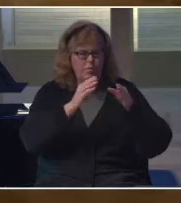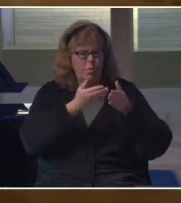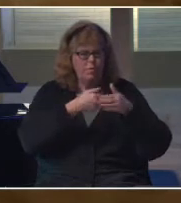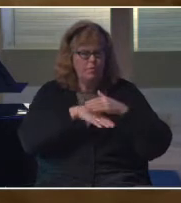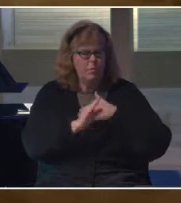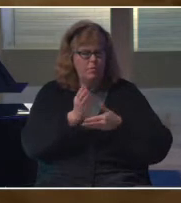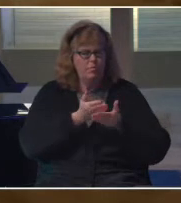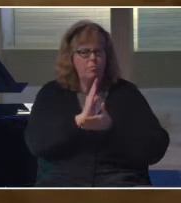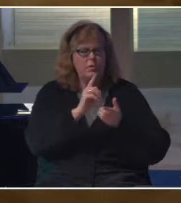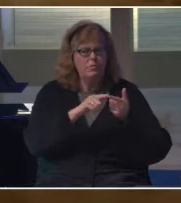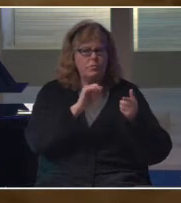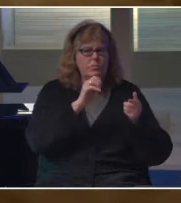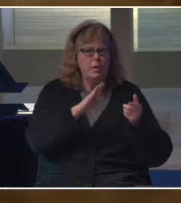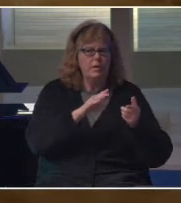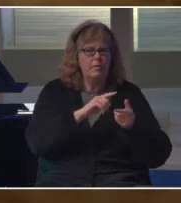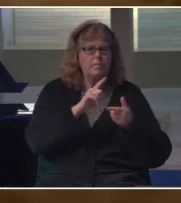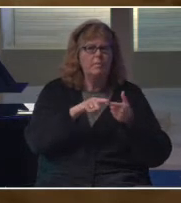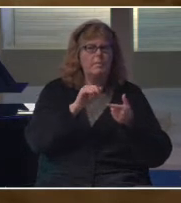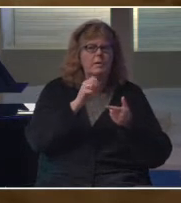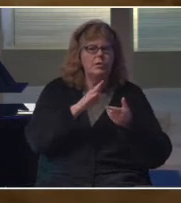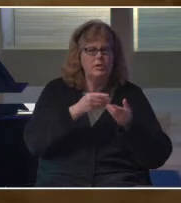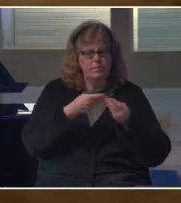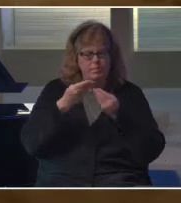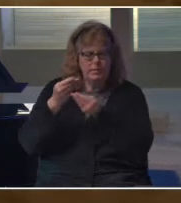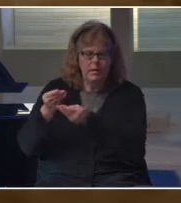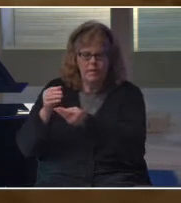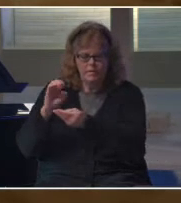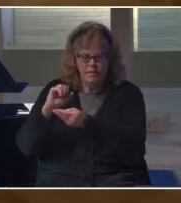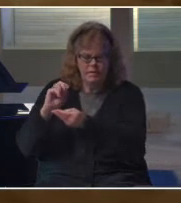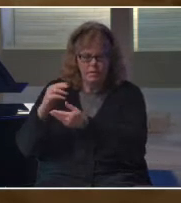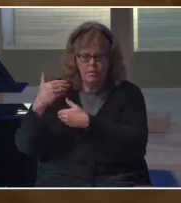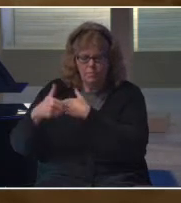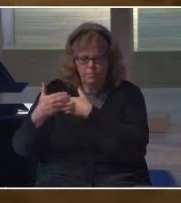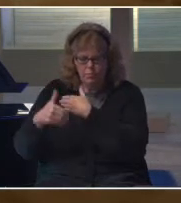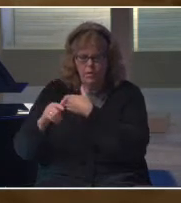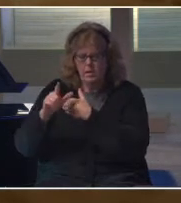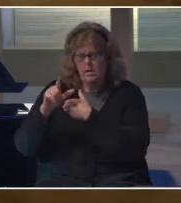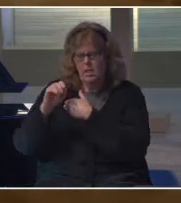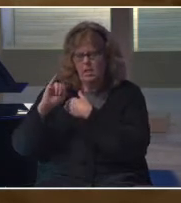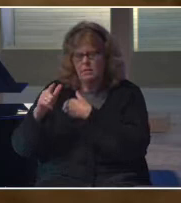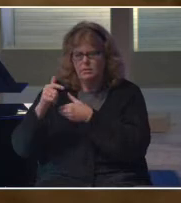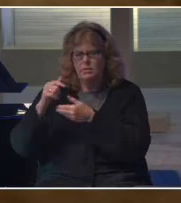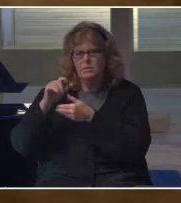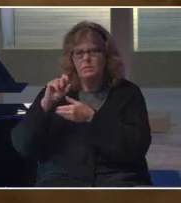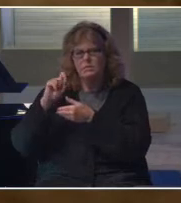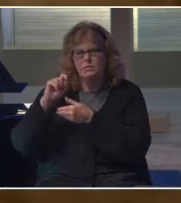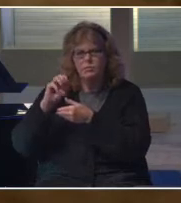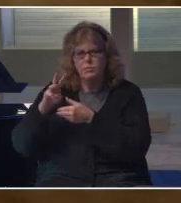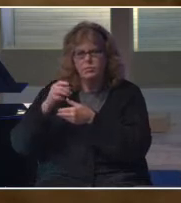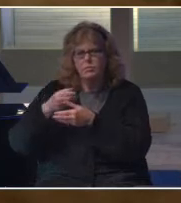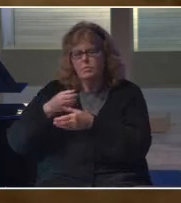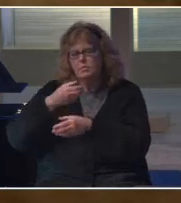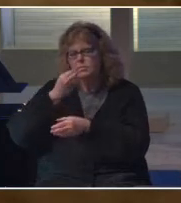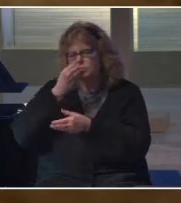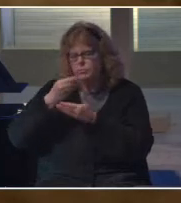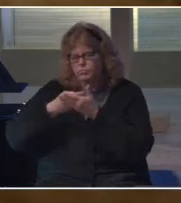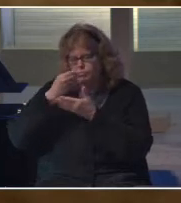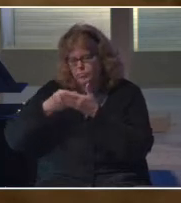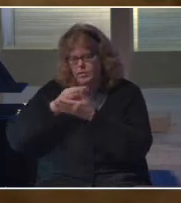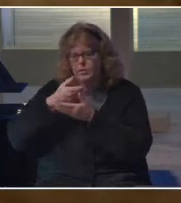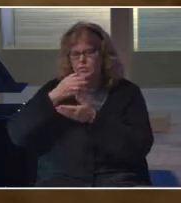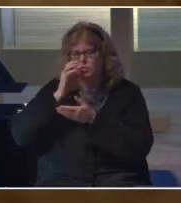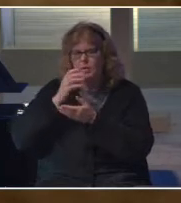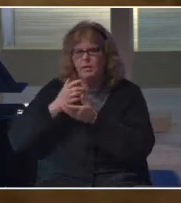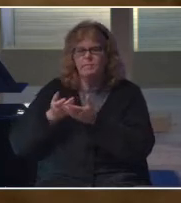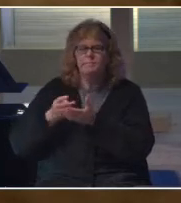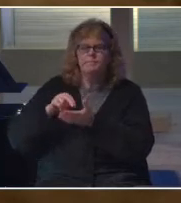Jacob. Then Jacob gave Esau bread and lentil stew, and he ate and drank and rose and went on his